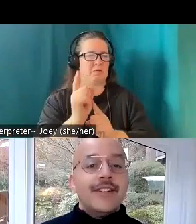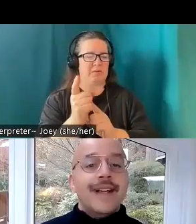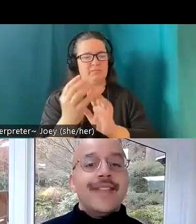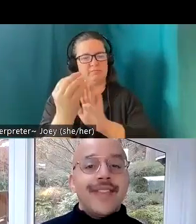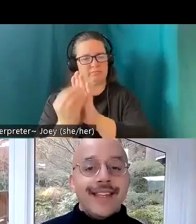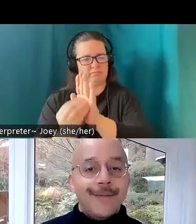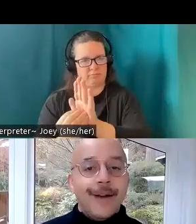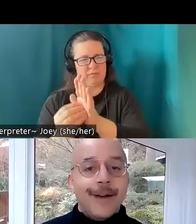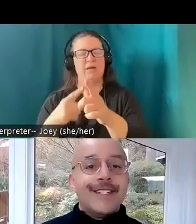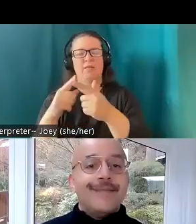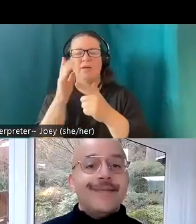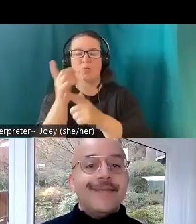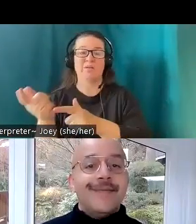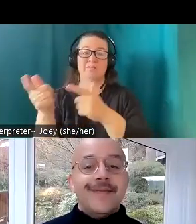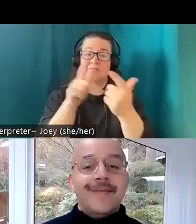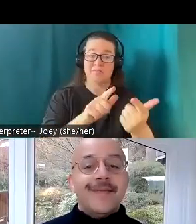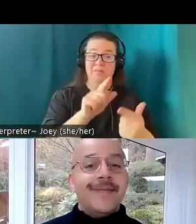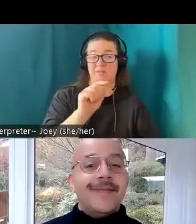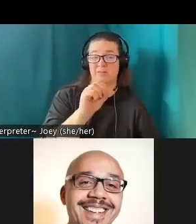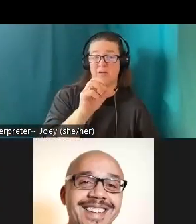presentation. Thank you very much.